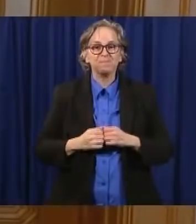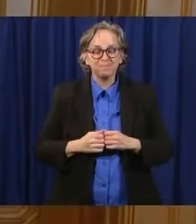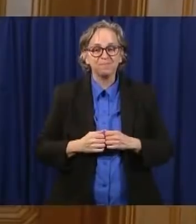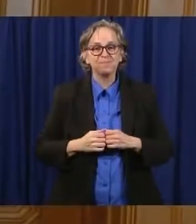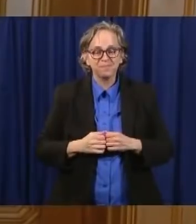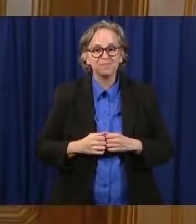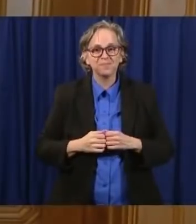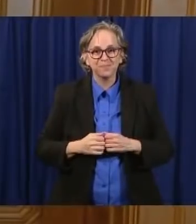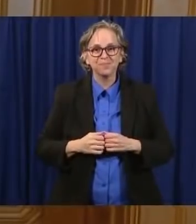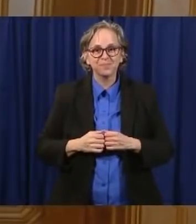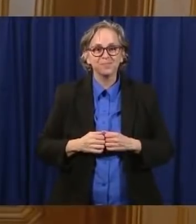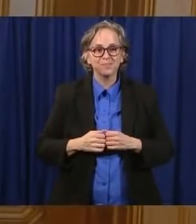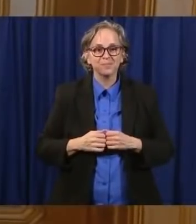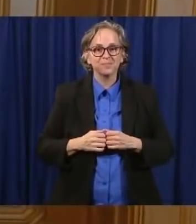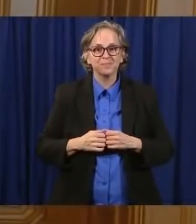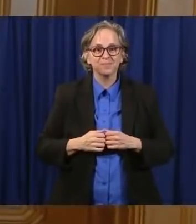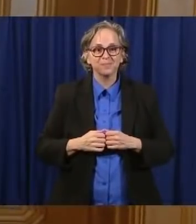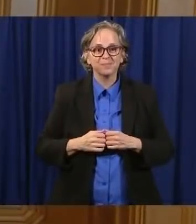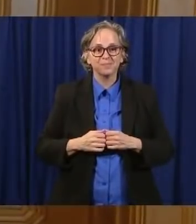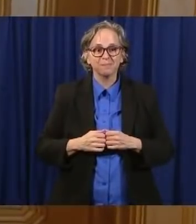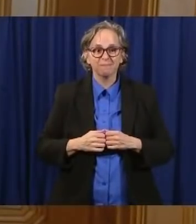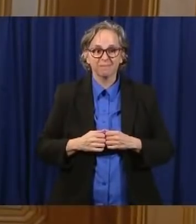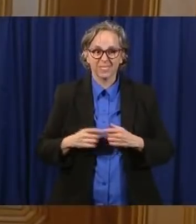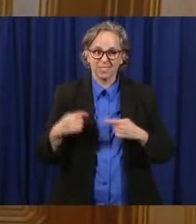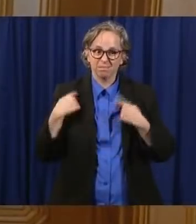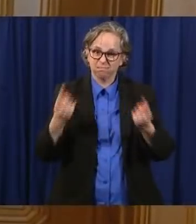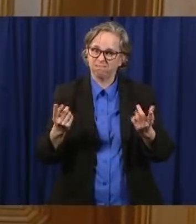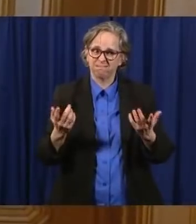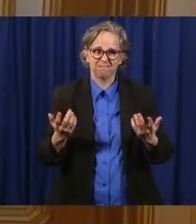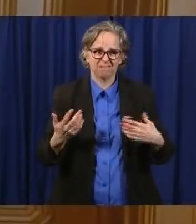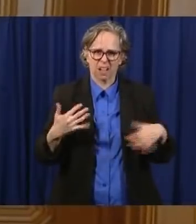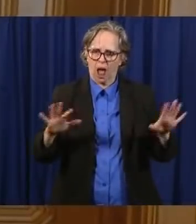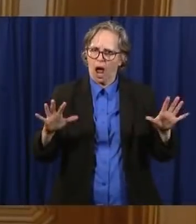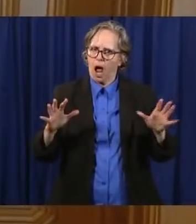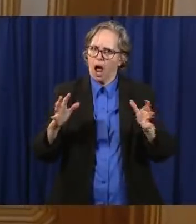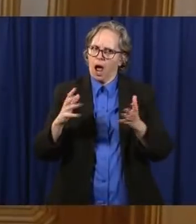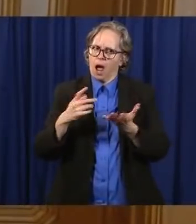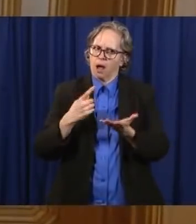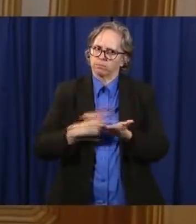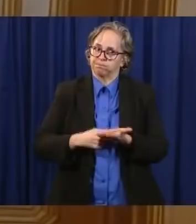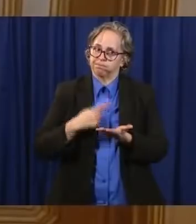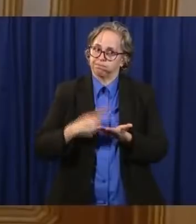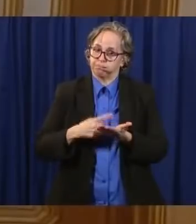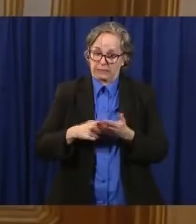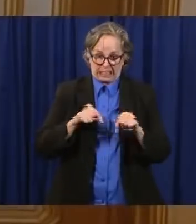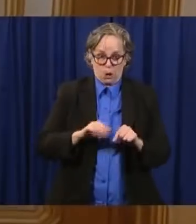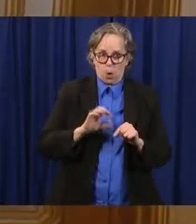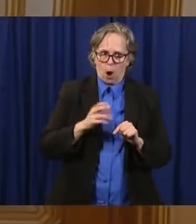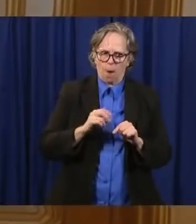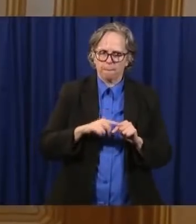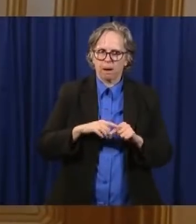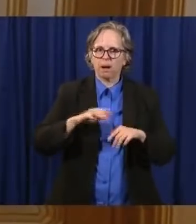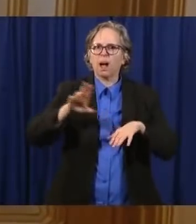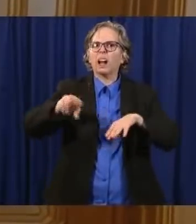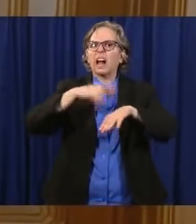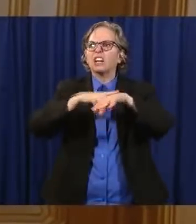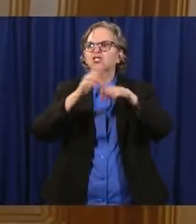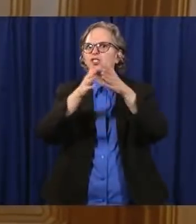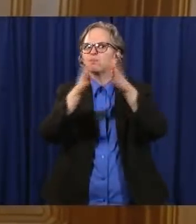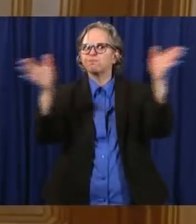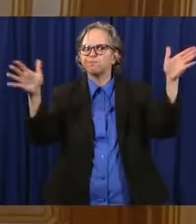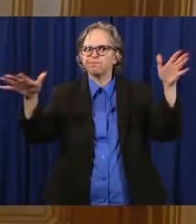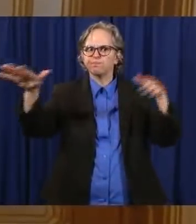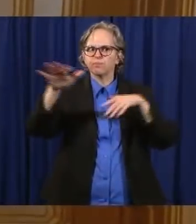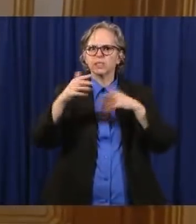A lot of discussion, I know, not just in Ohio, but across the country, about modeling,